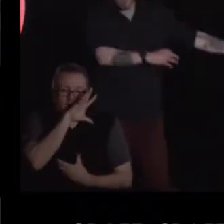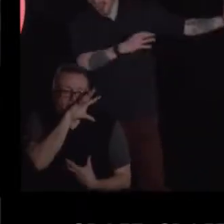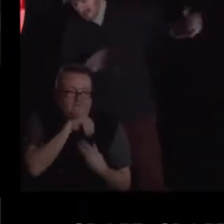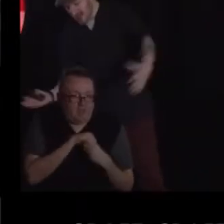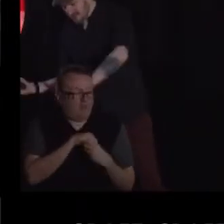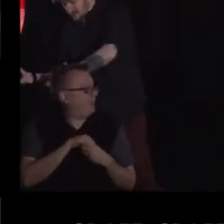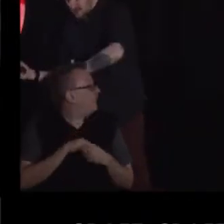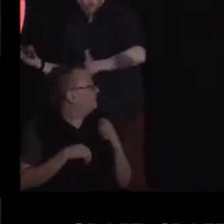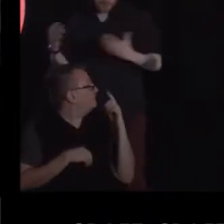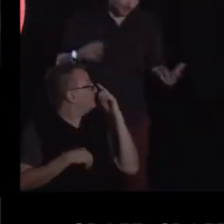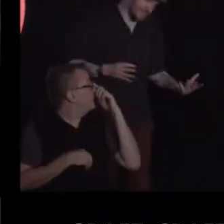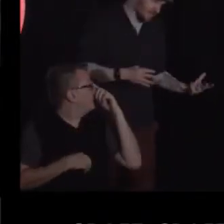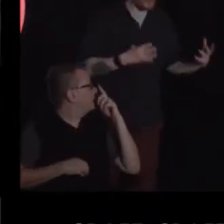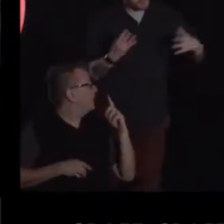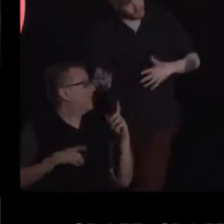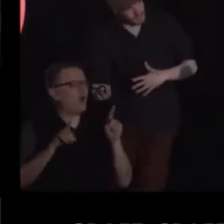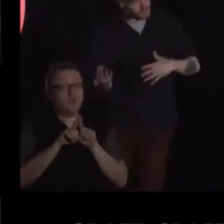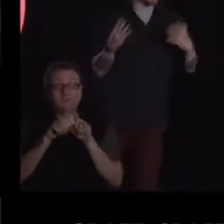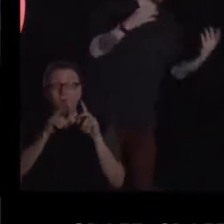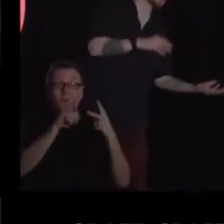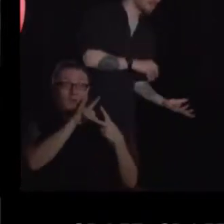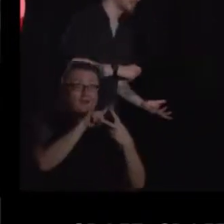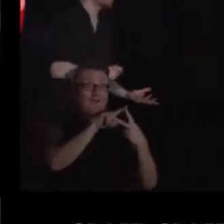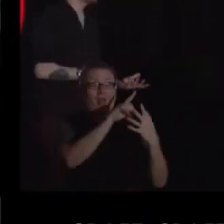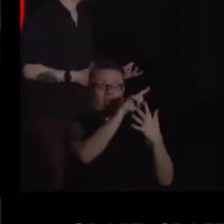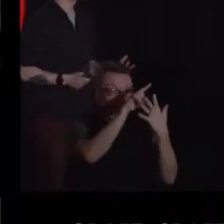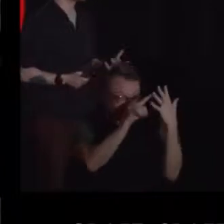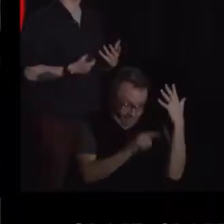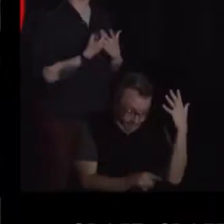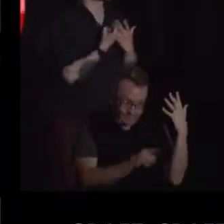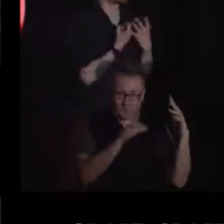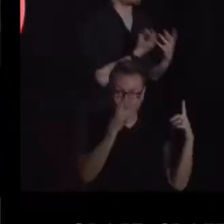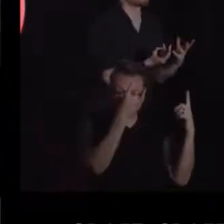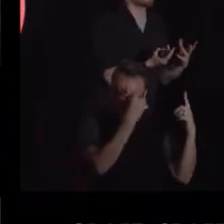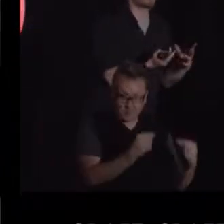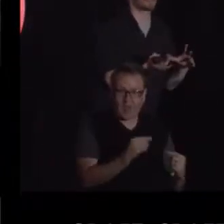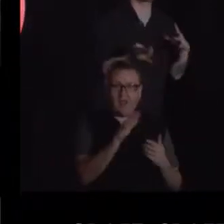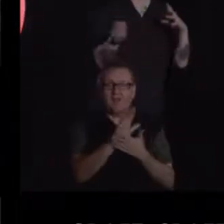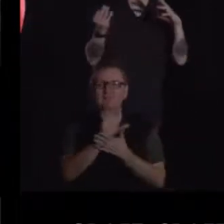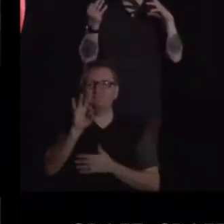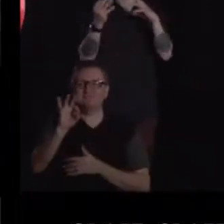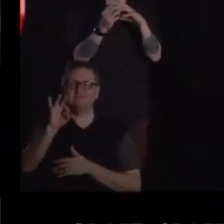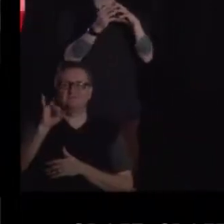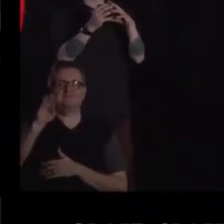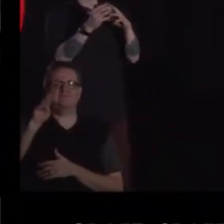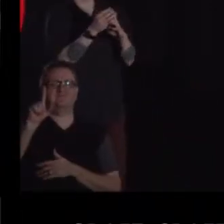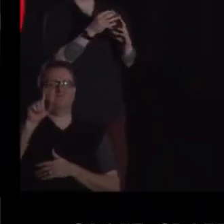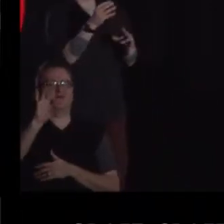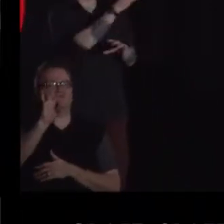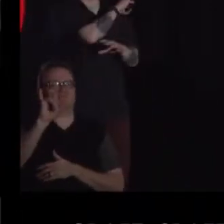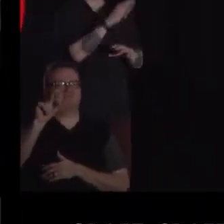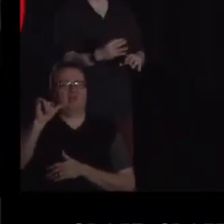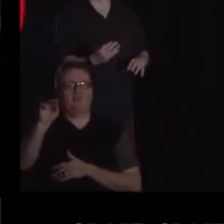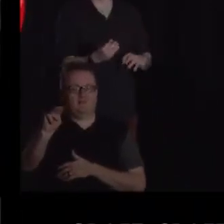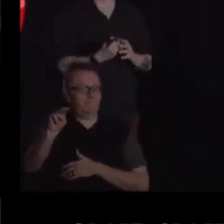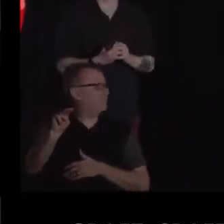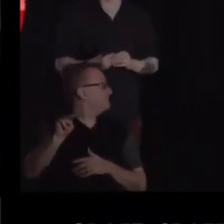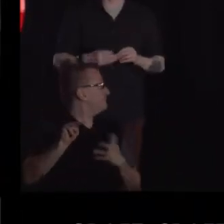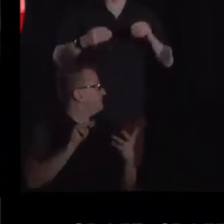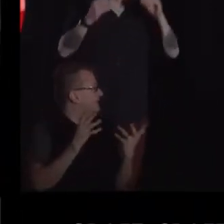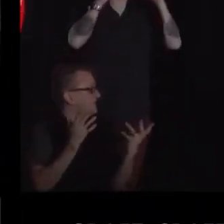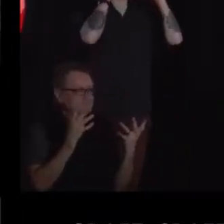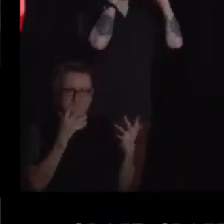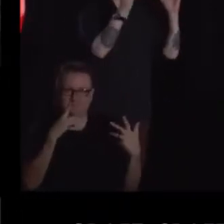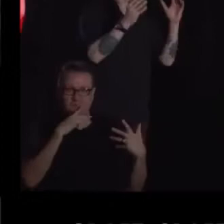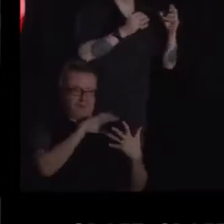get involved. And then, as well as toy stuff and illustration stuff and graphic design stuff, I've just always loved film, because that's the sum of all these